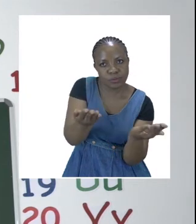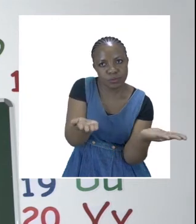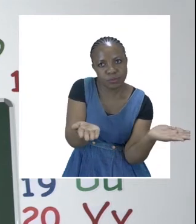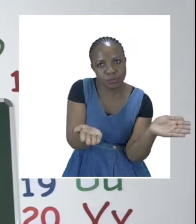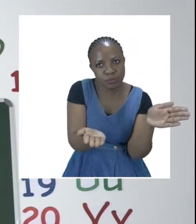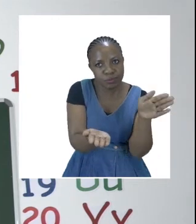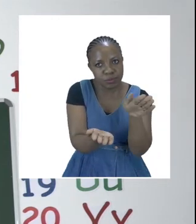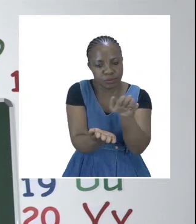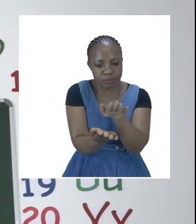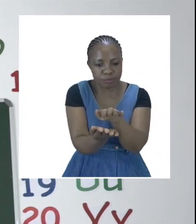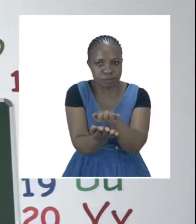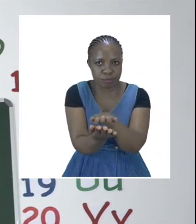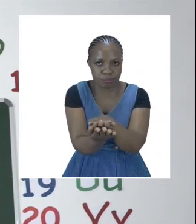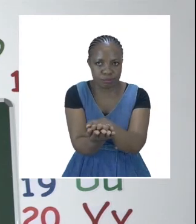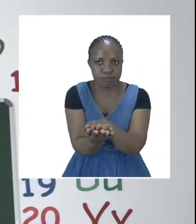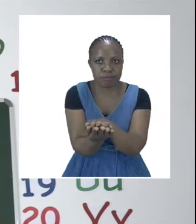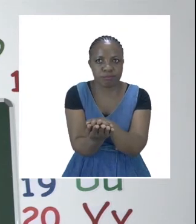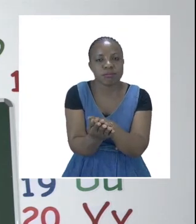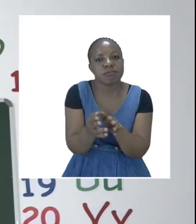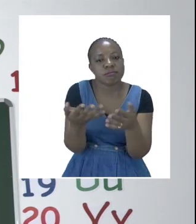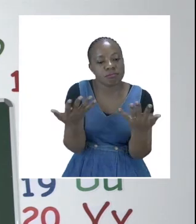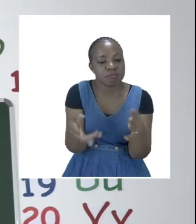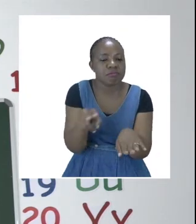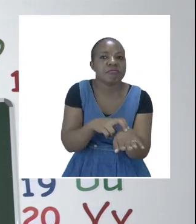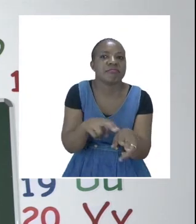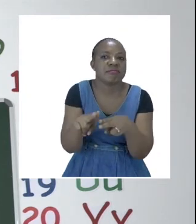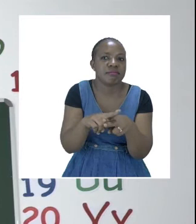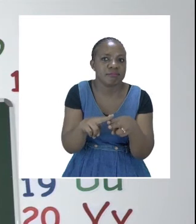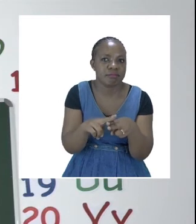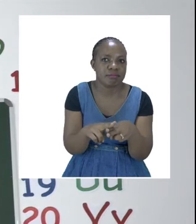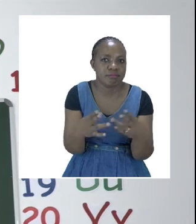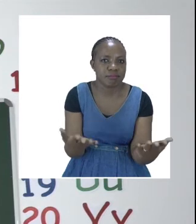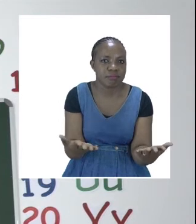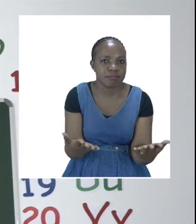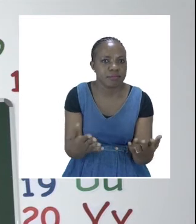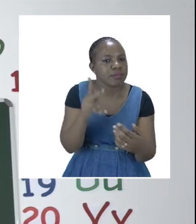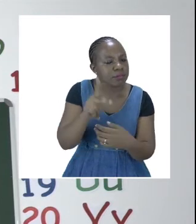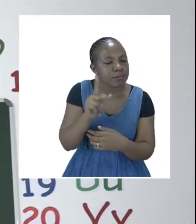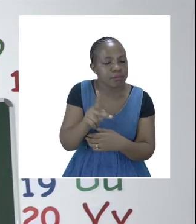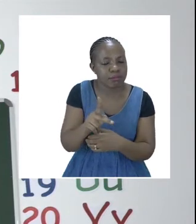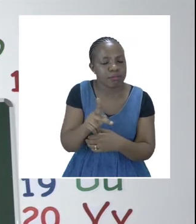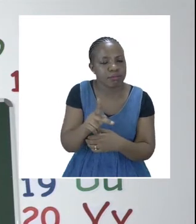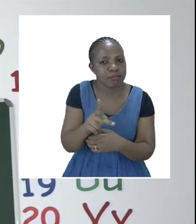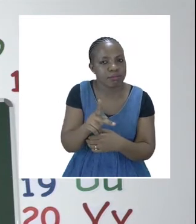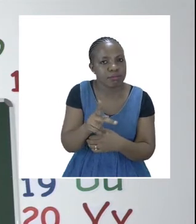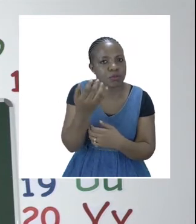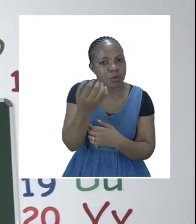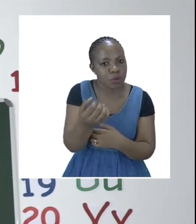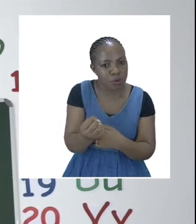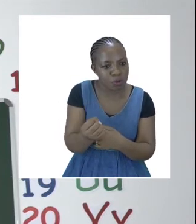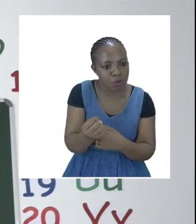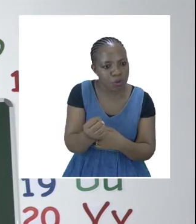it for ready to use. But there is more. We are also available on